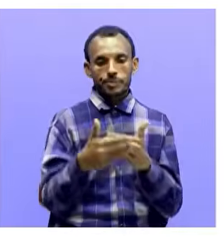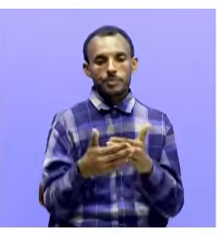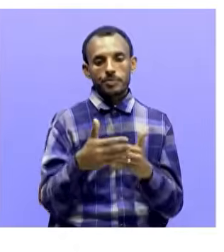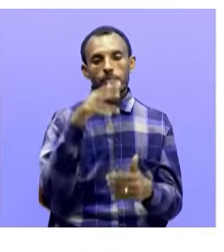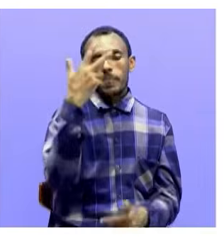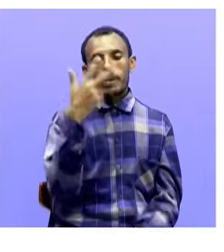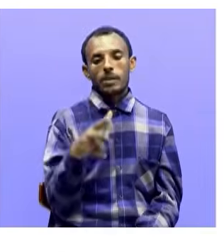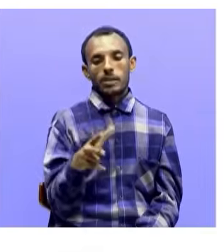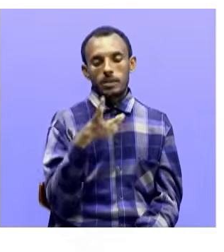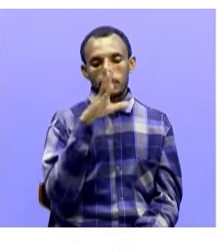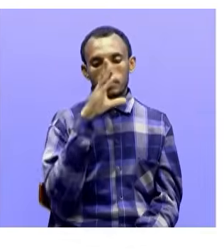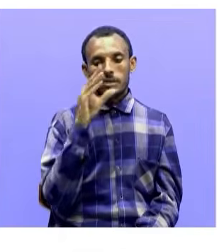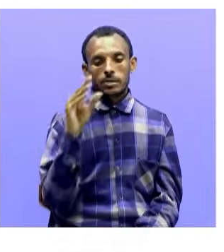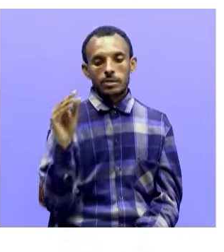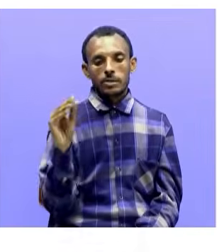13,